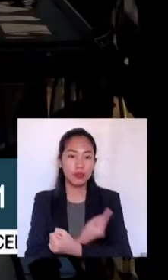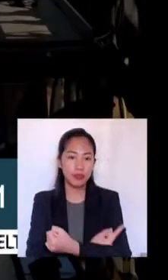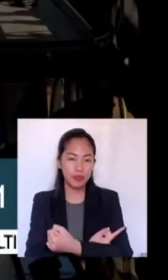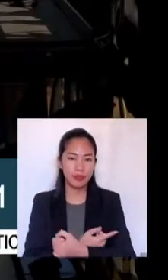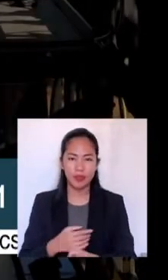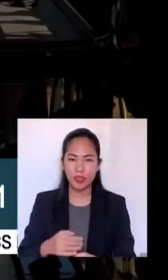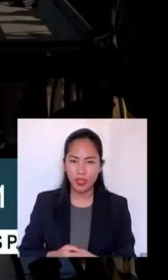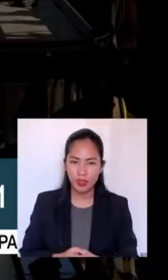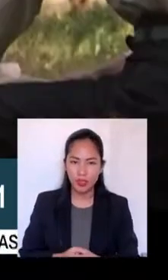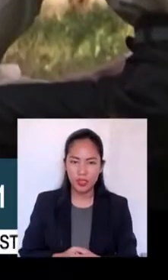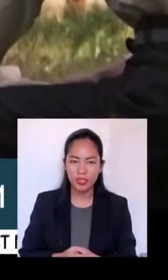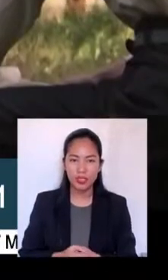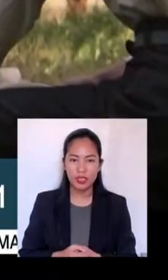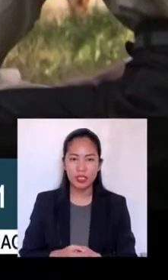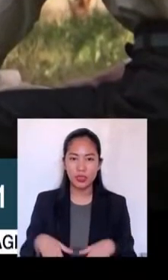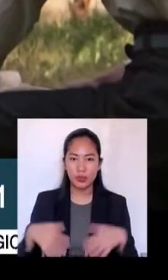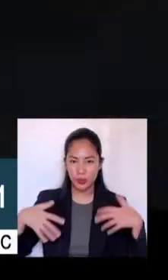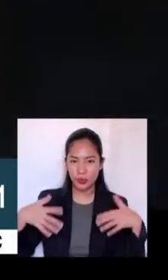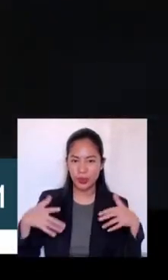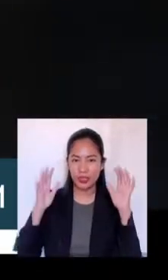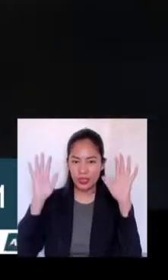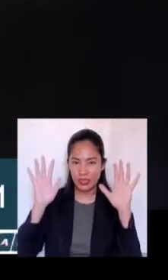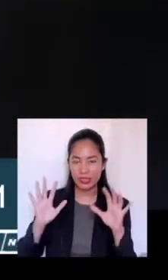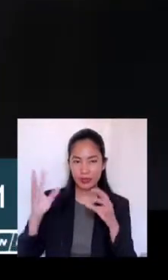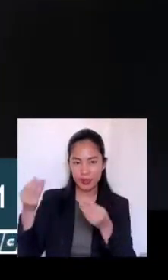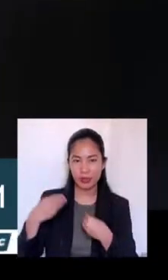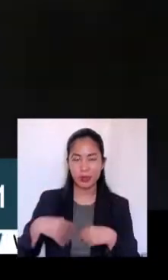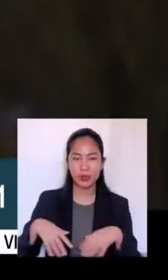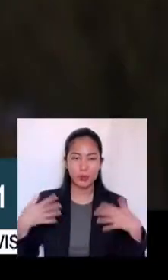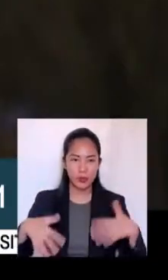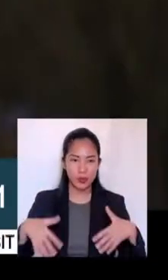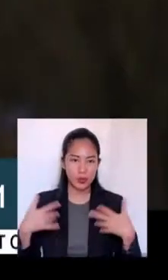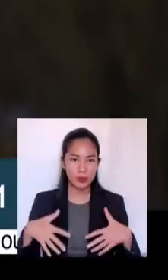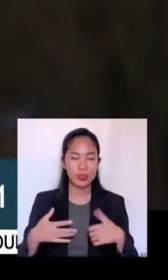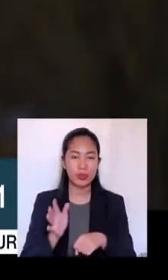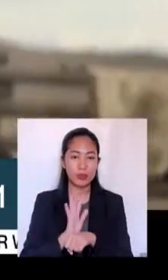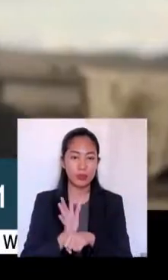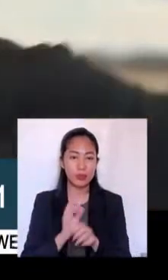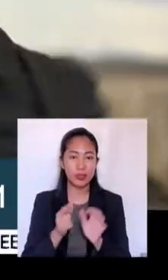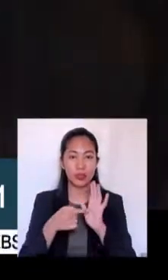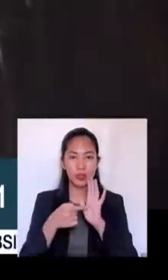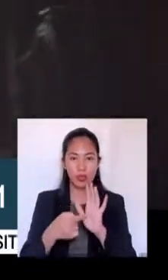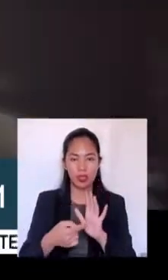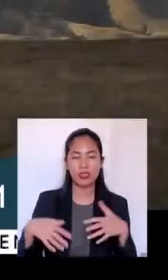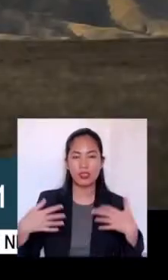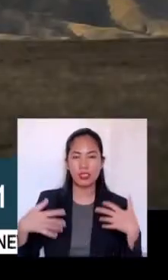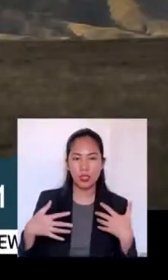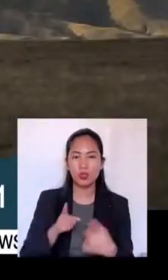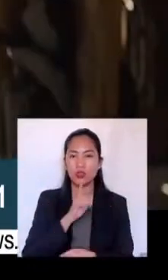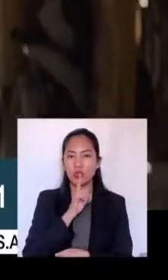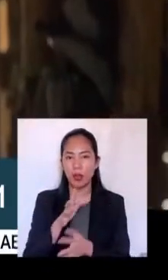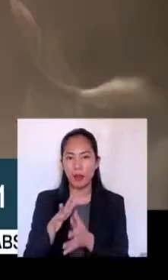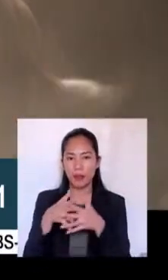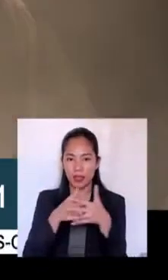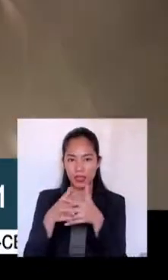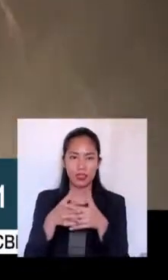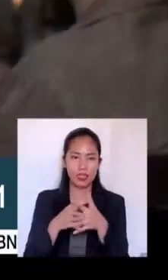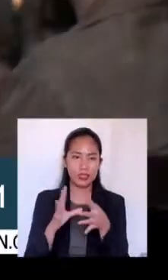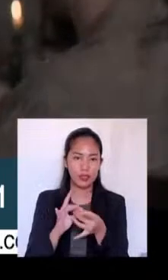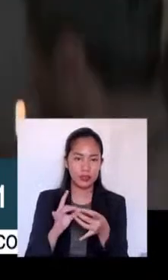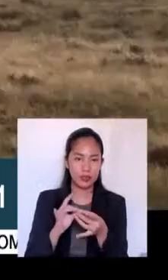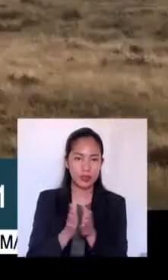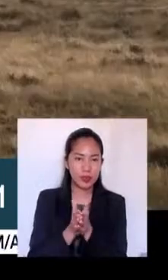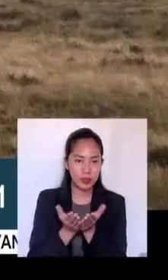hail Jane Campion for giving us an absorbing film that unfolds like a true great American novel, anchored by